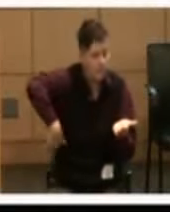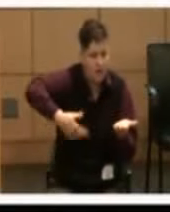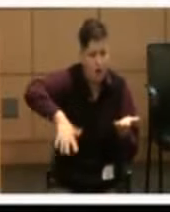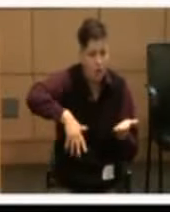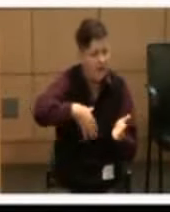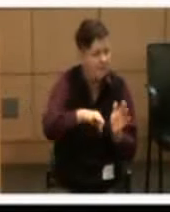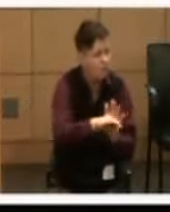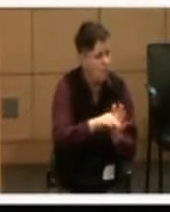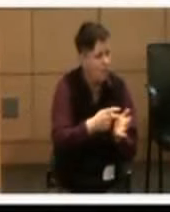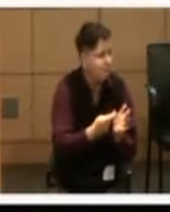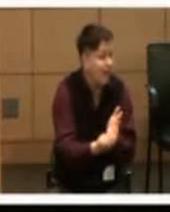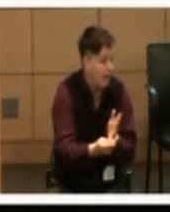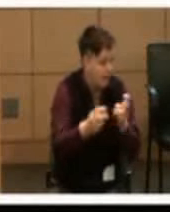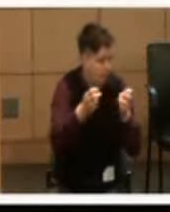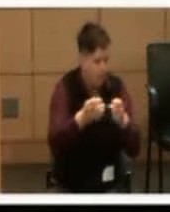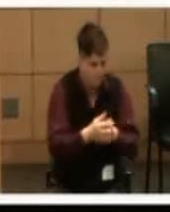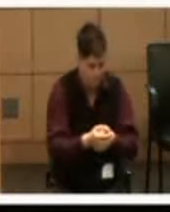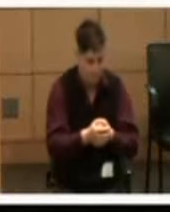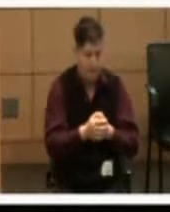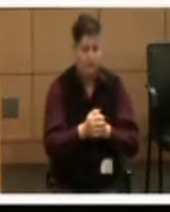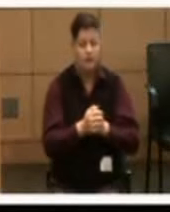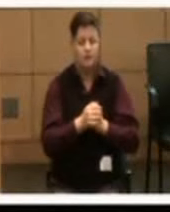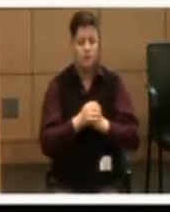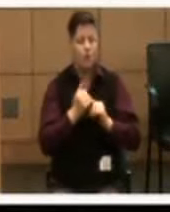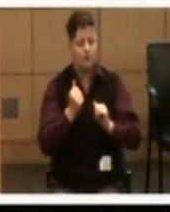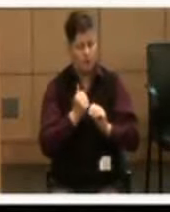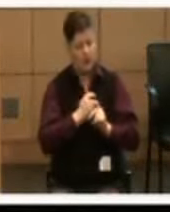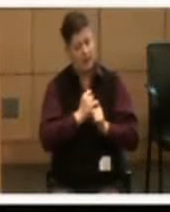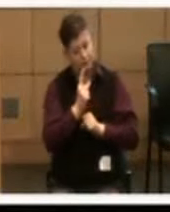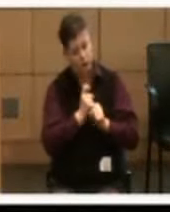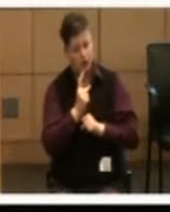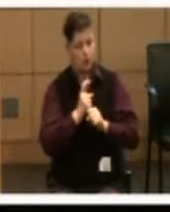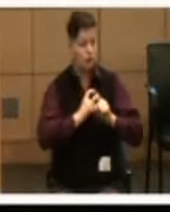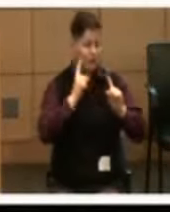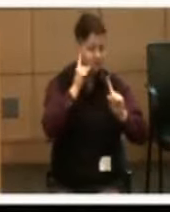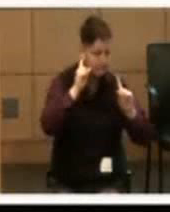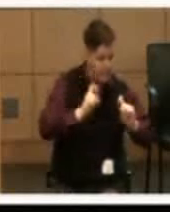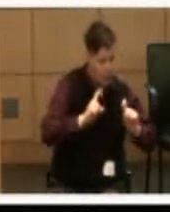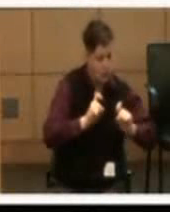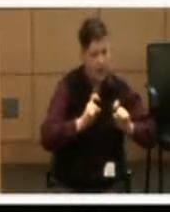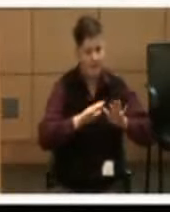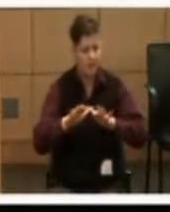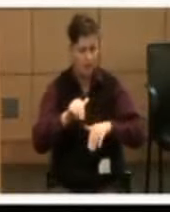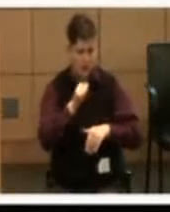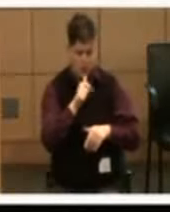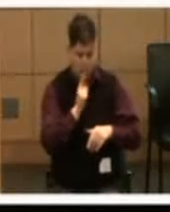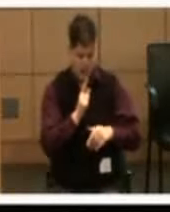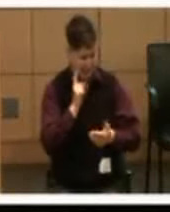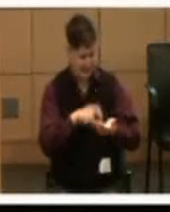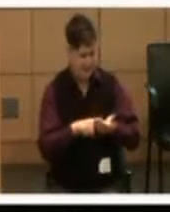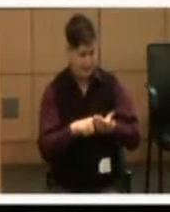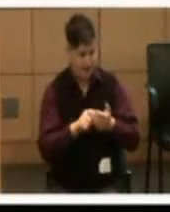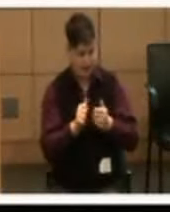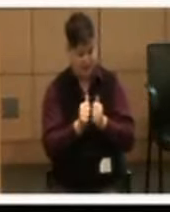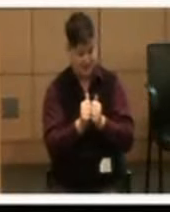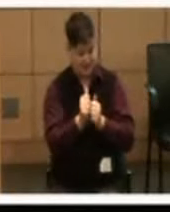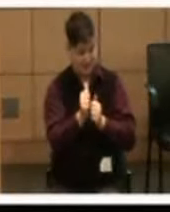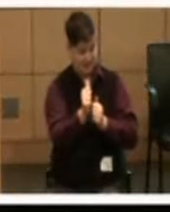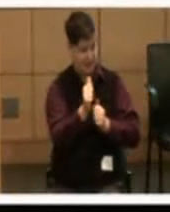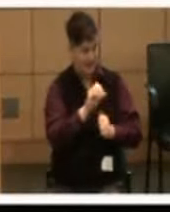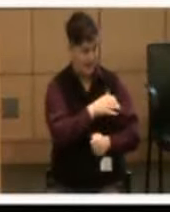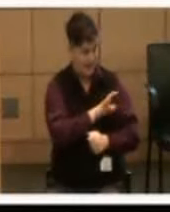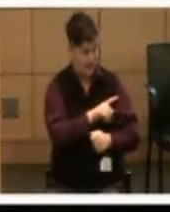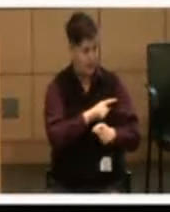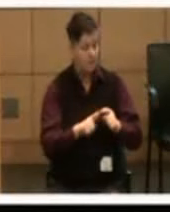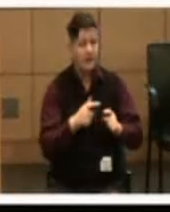them. We're doing our pure tone audiograms yearly, and we don't really identify a deficit in the clinic, but once they're placed in these more demanding